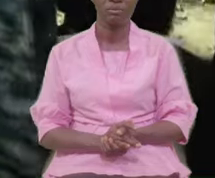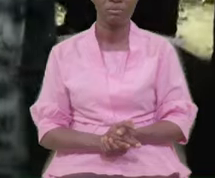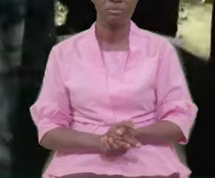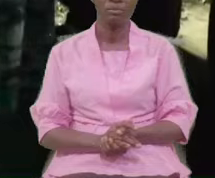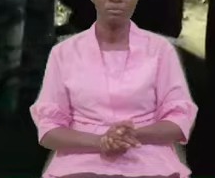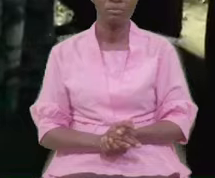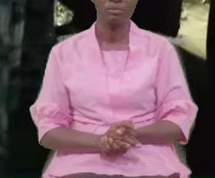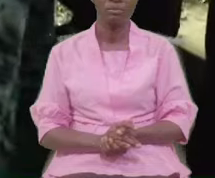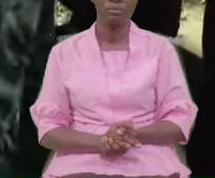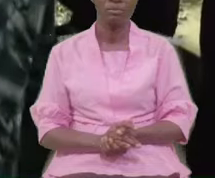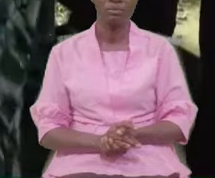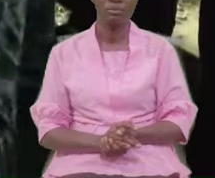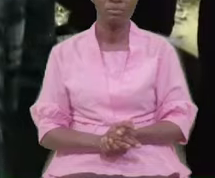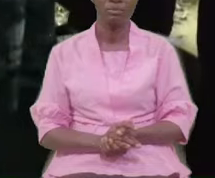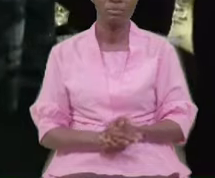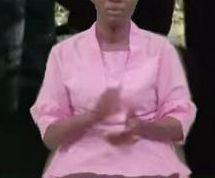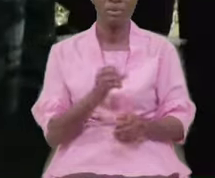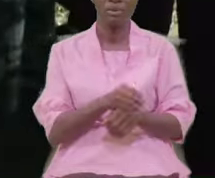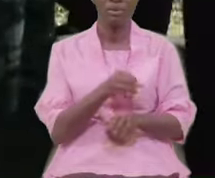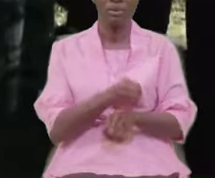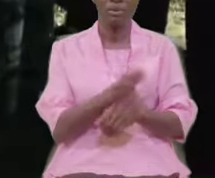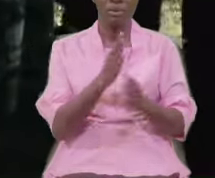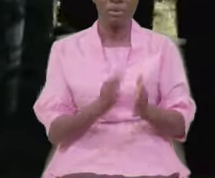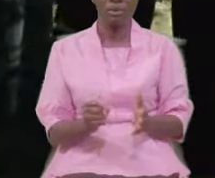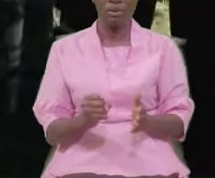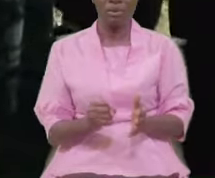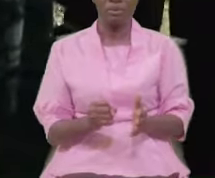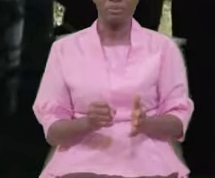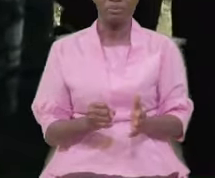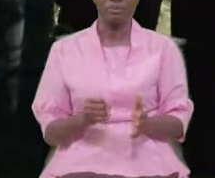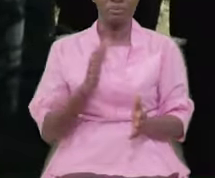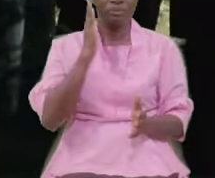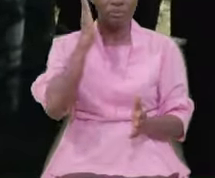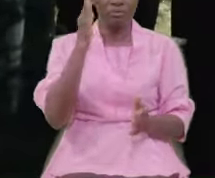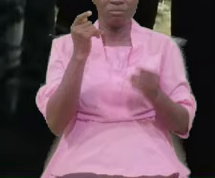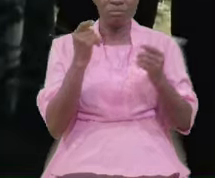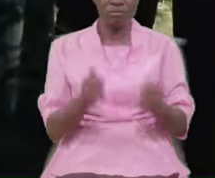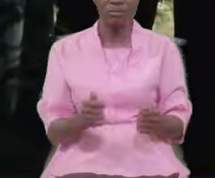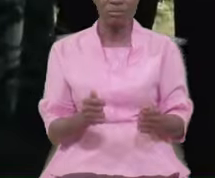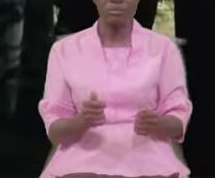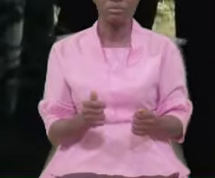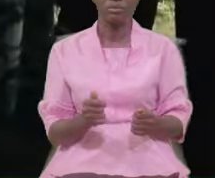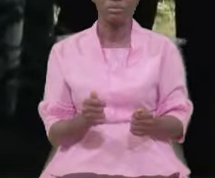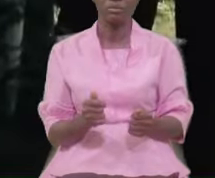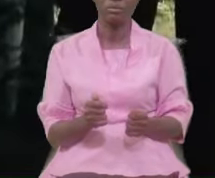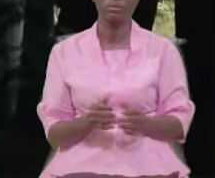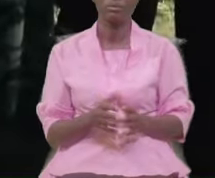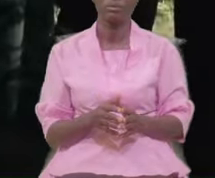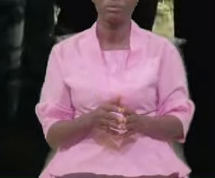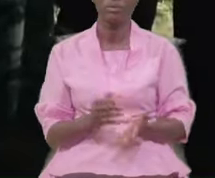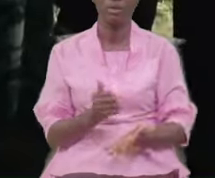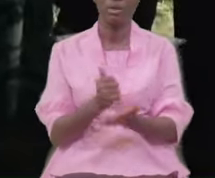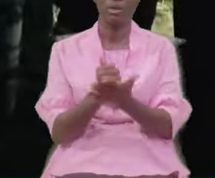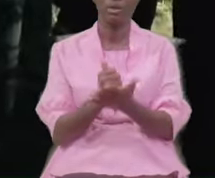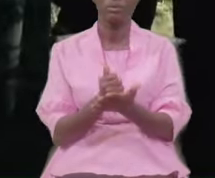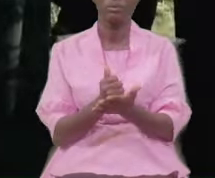ccel pleas let's quickly attend to them make sure you attend to everyone before they return